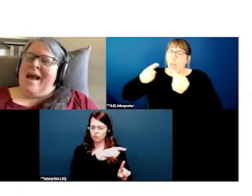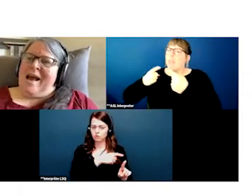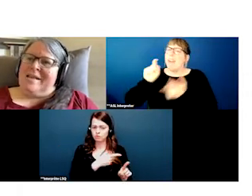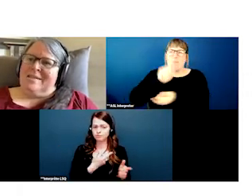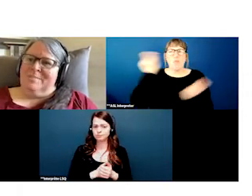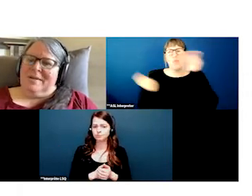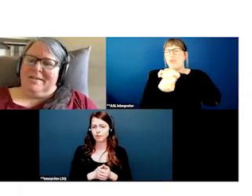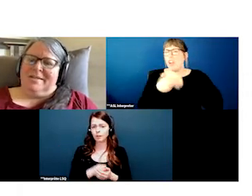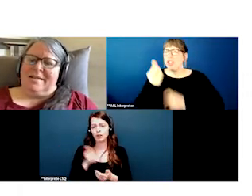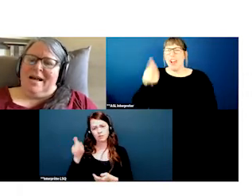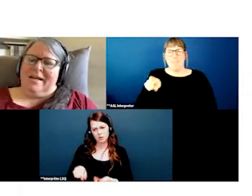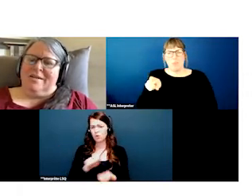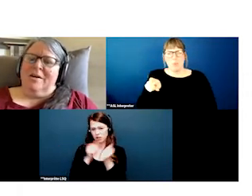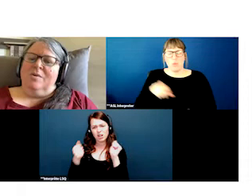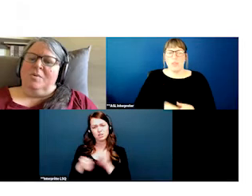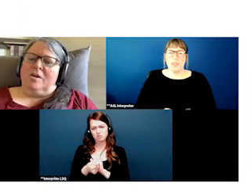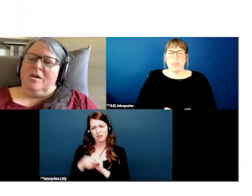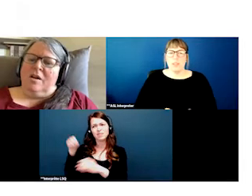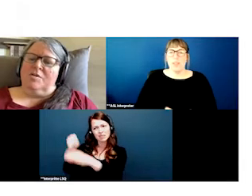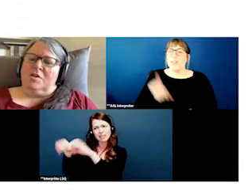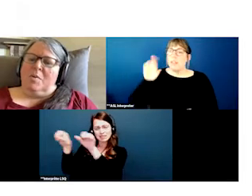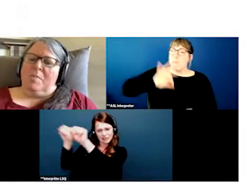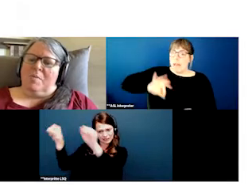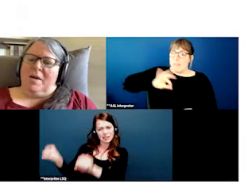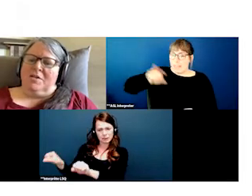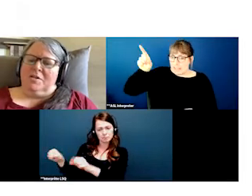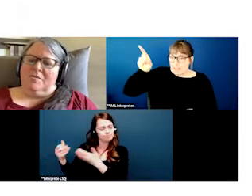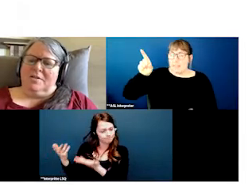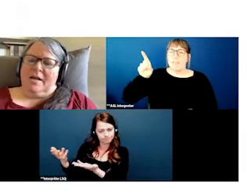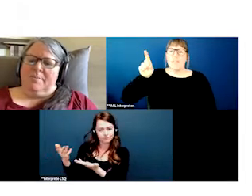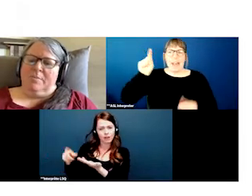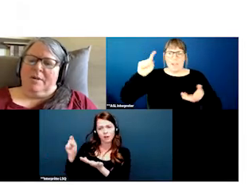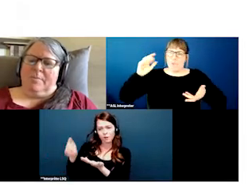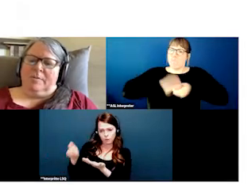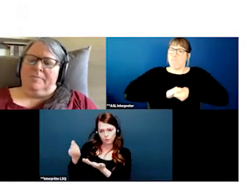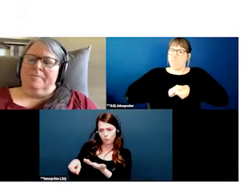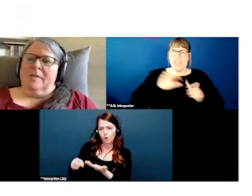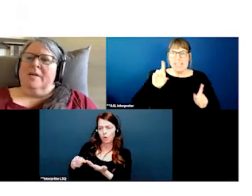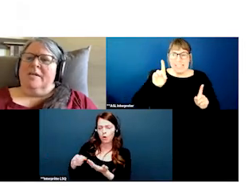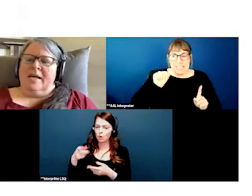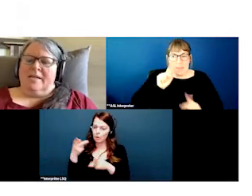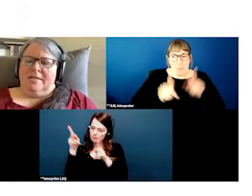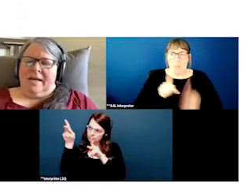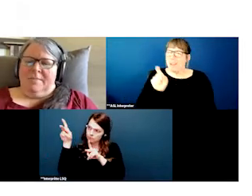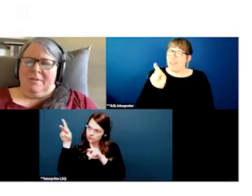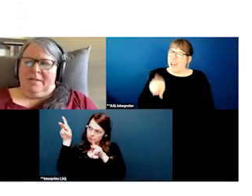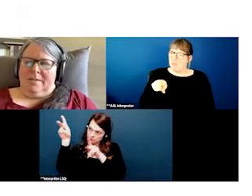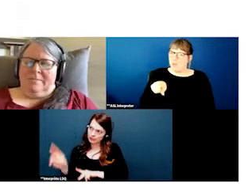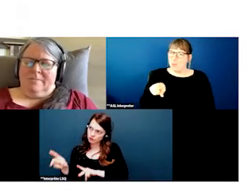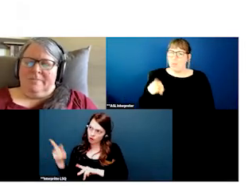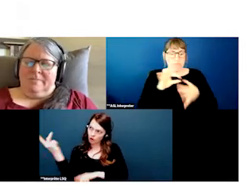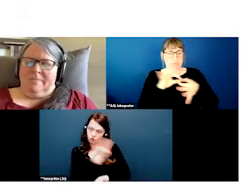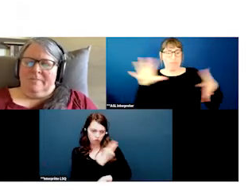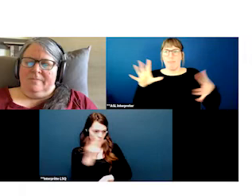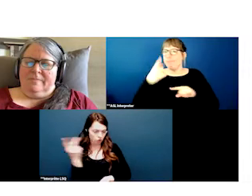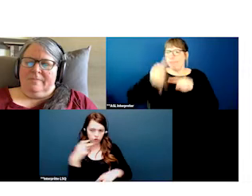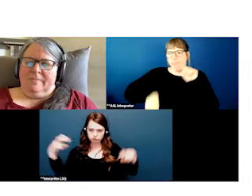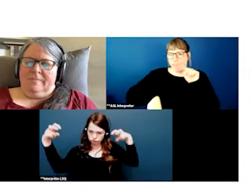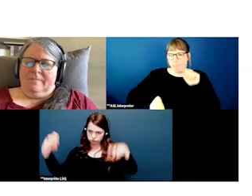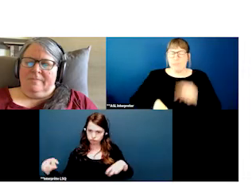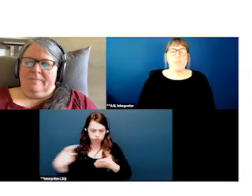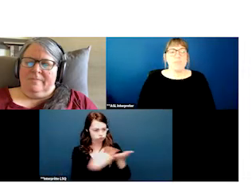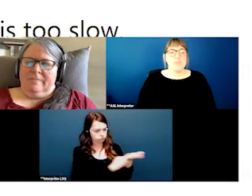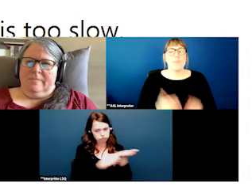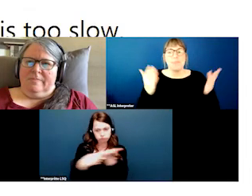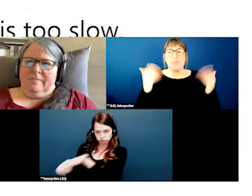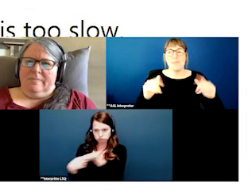It has to be designed with the close cooperation of disabled people. Next slide, please.